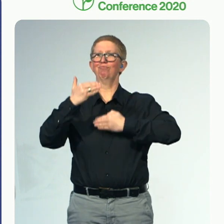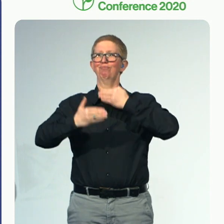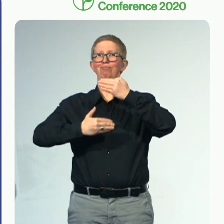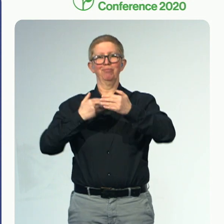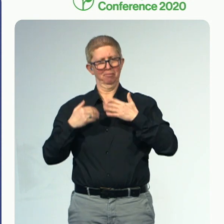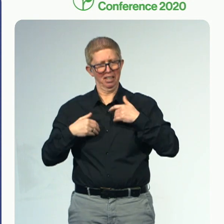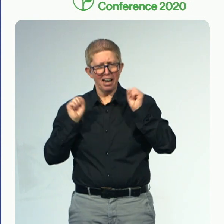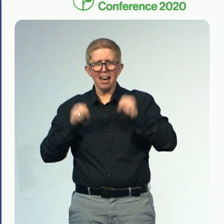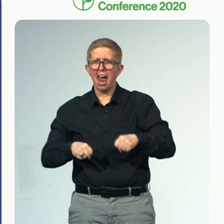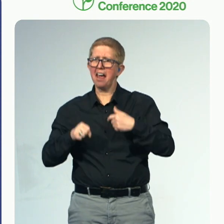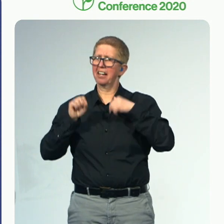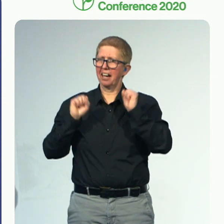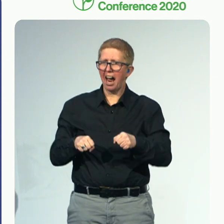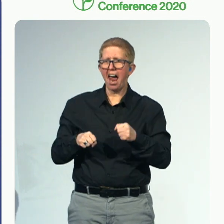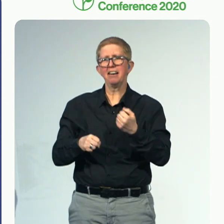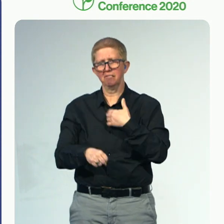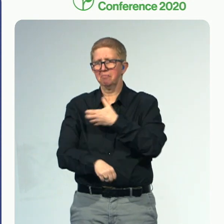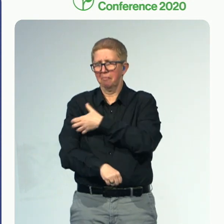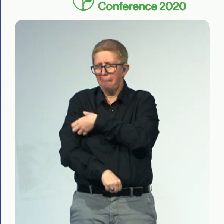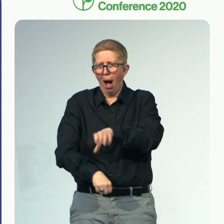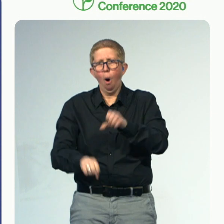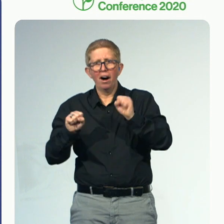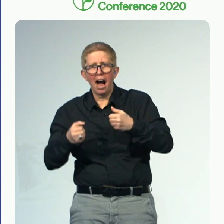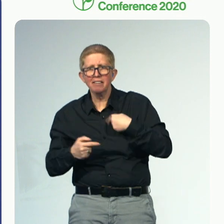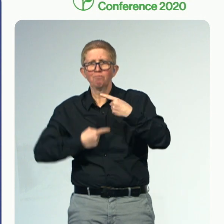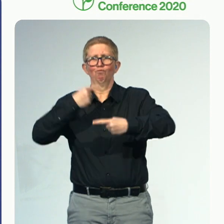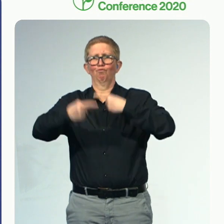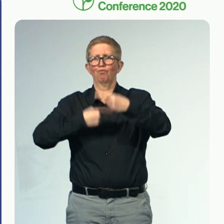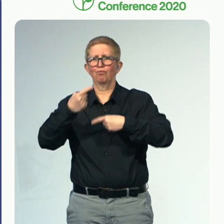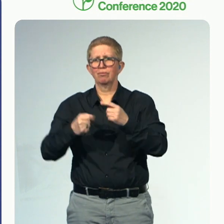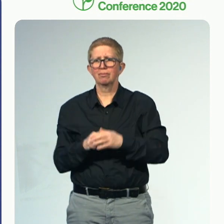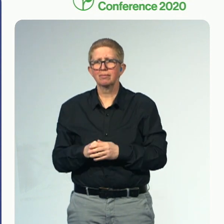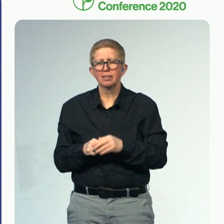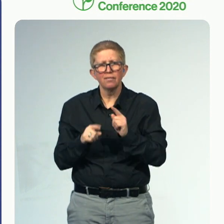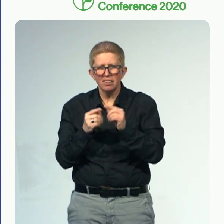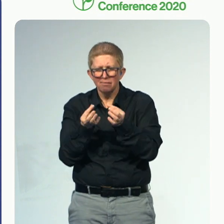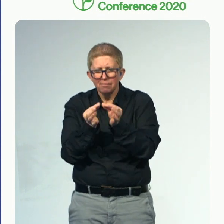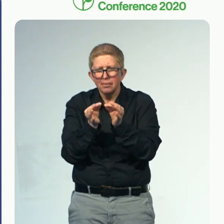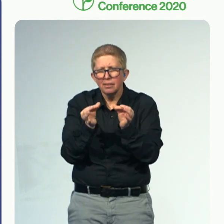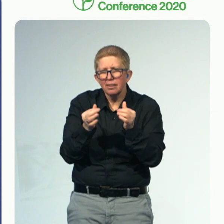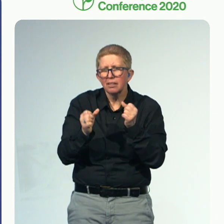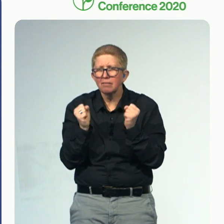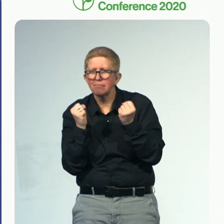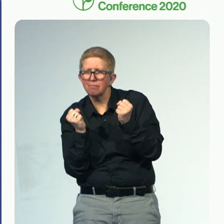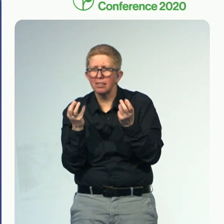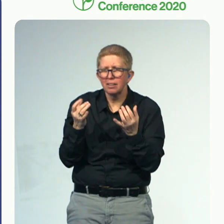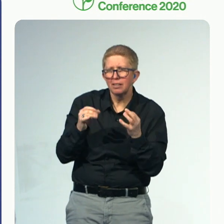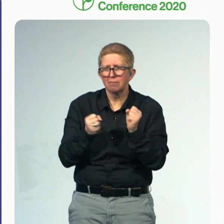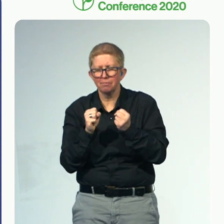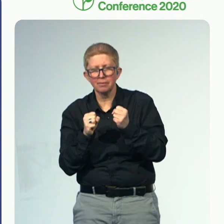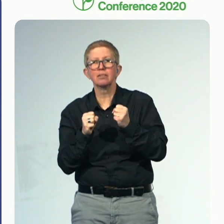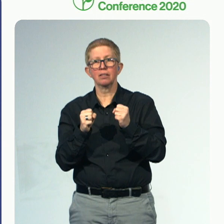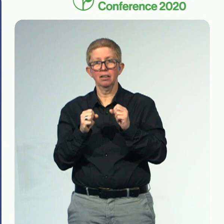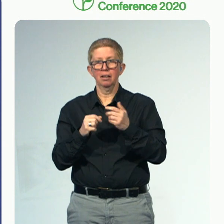disability, to improve their visual perceptual or their fine motor skills. There are things that are already in an arts curriculum that can help